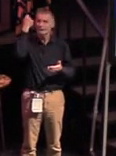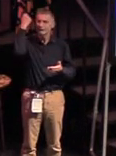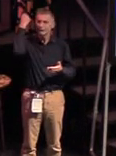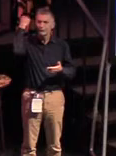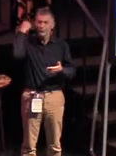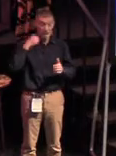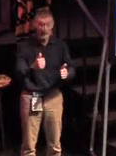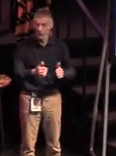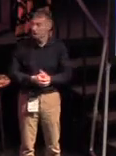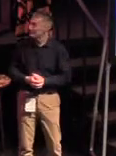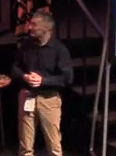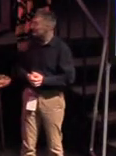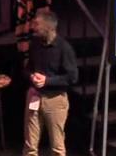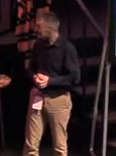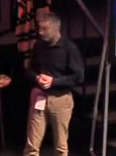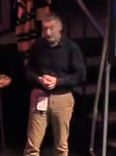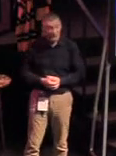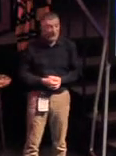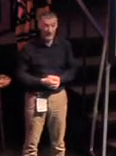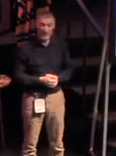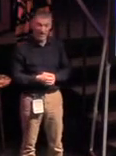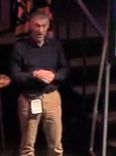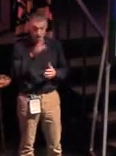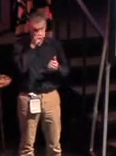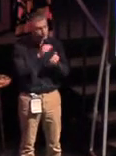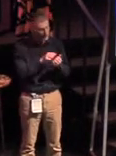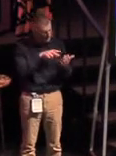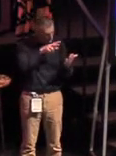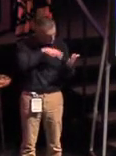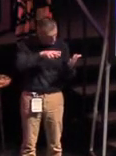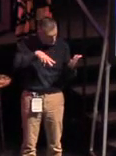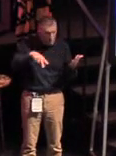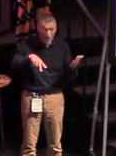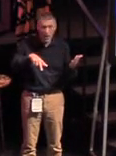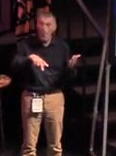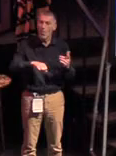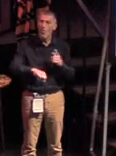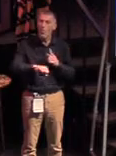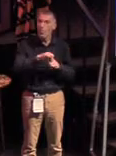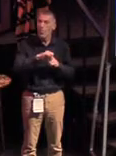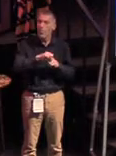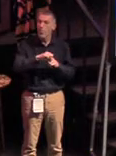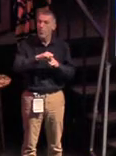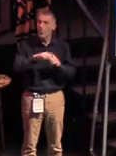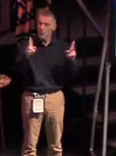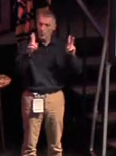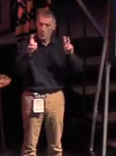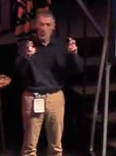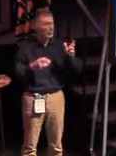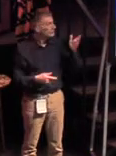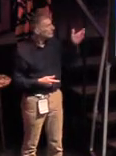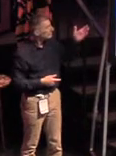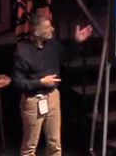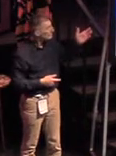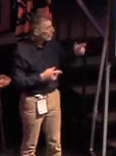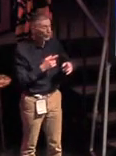it was really good. It was a really good read. And this was one of the quotes that really stuck with me in terms